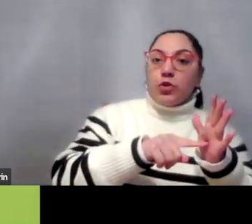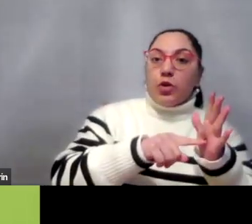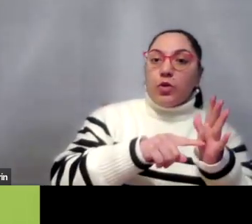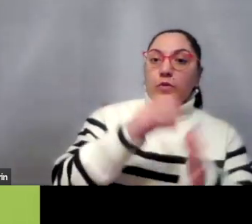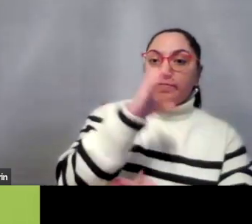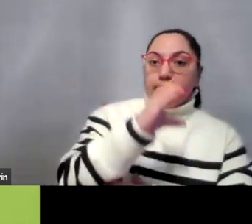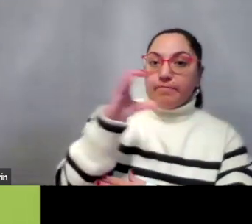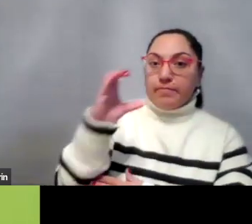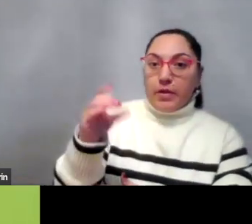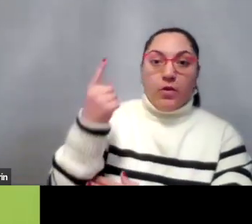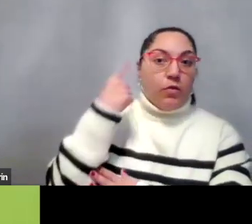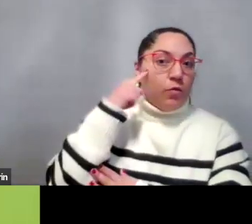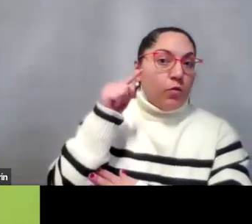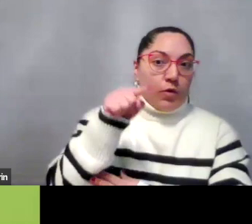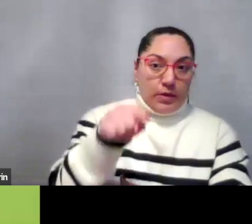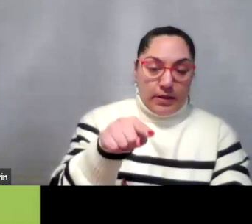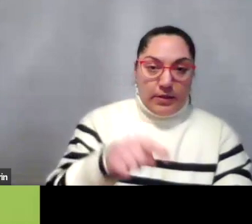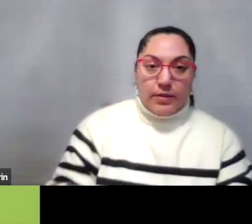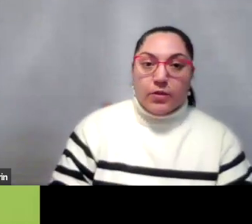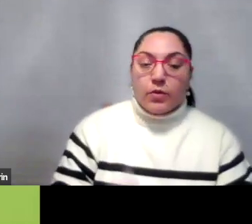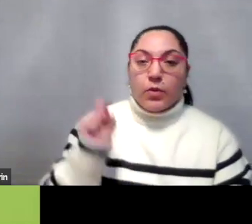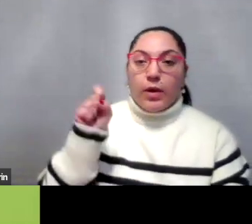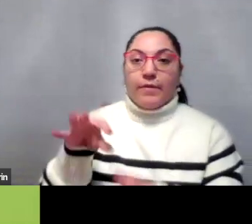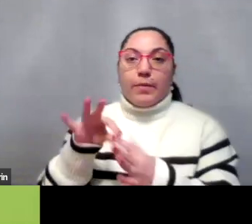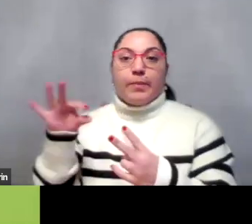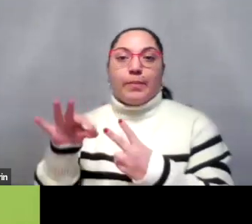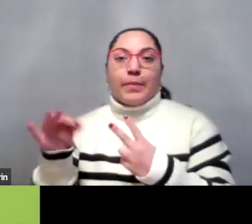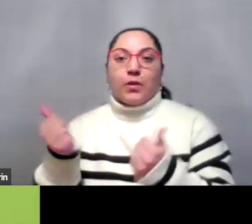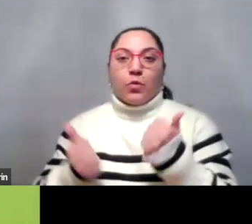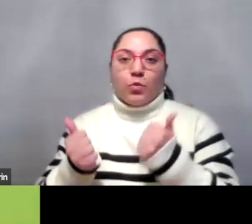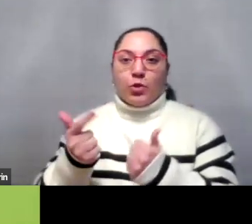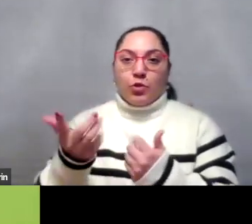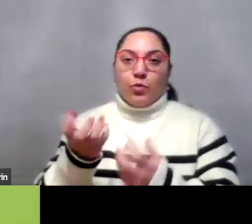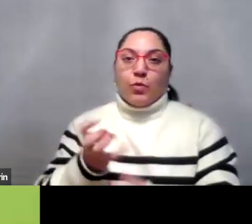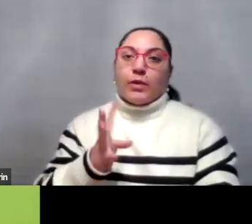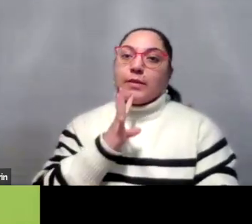webinar. You must select the speaking language you would like to show.